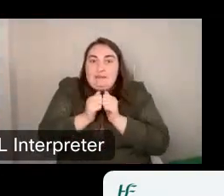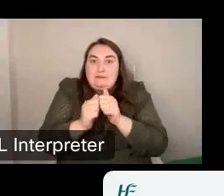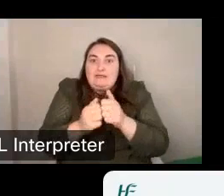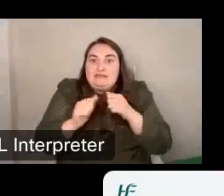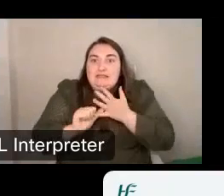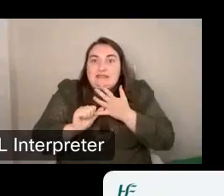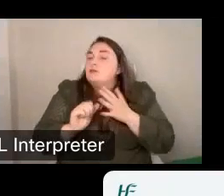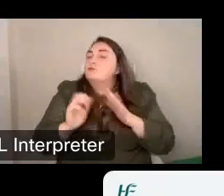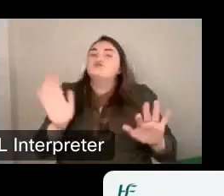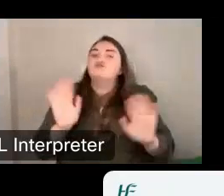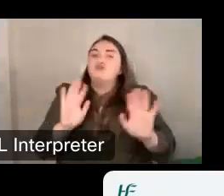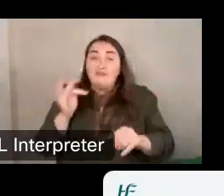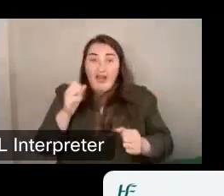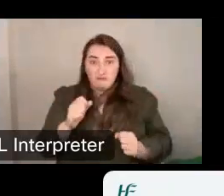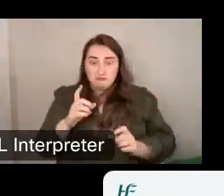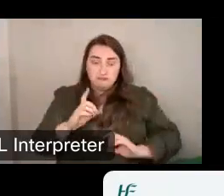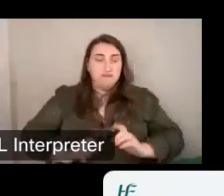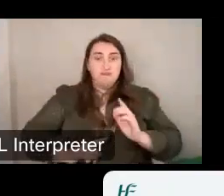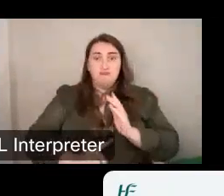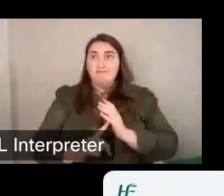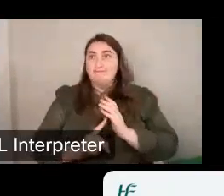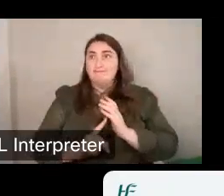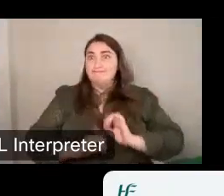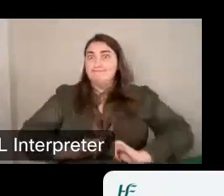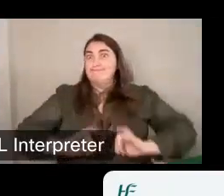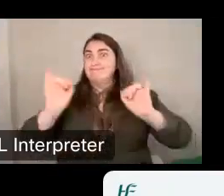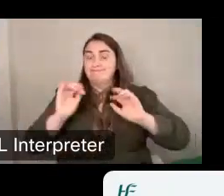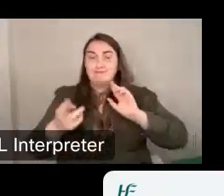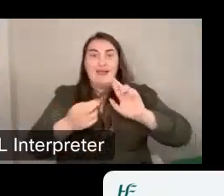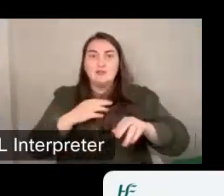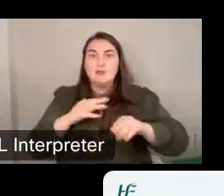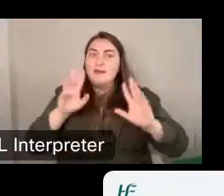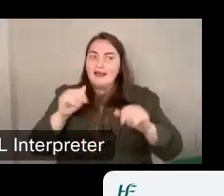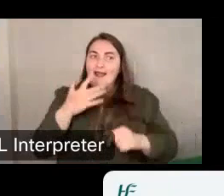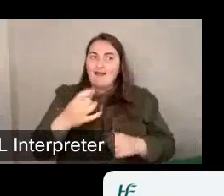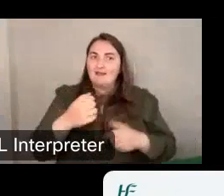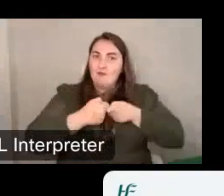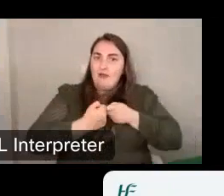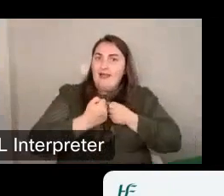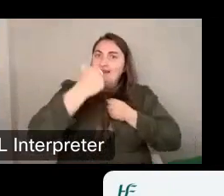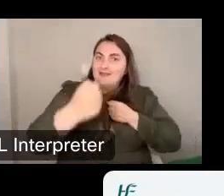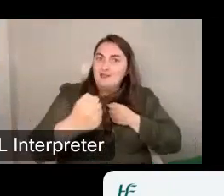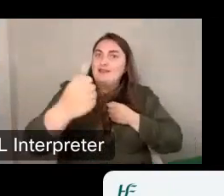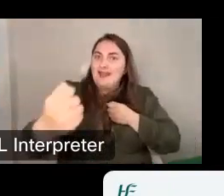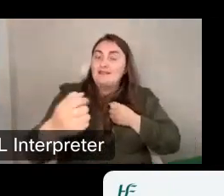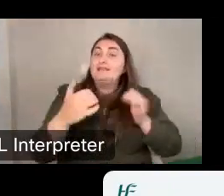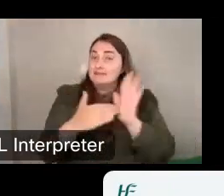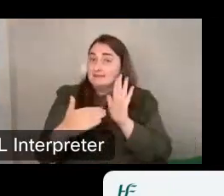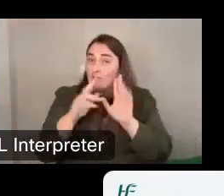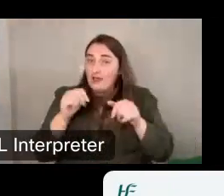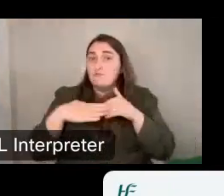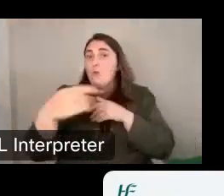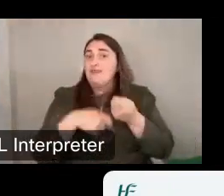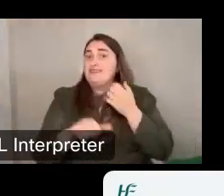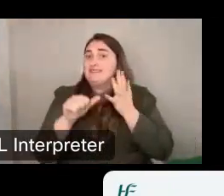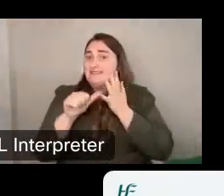trauma reaction, where we've assessed that, you know, people can avail of a clinical extension. That is always based on our own clinical assessments because